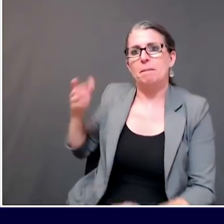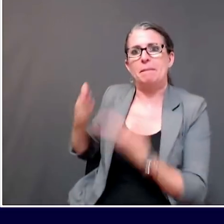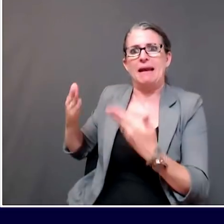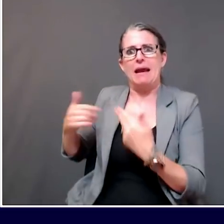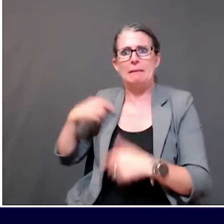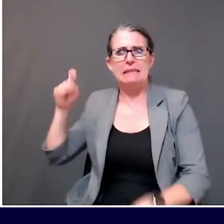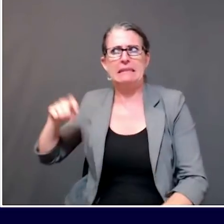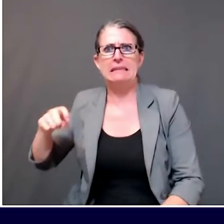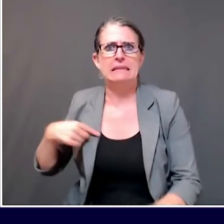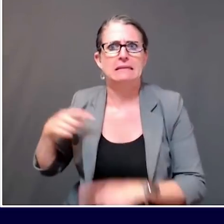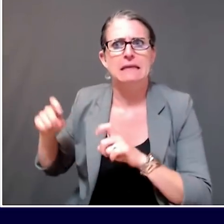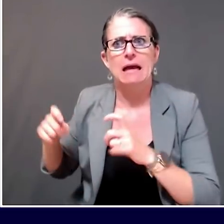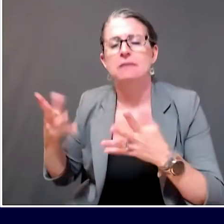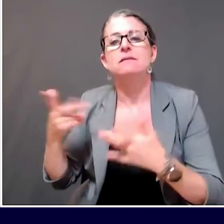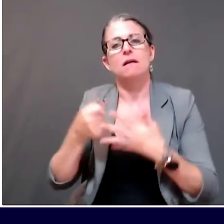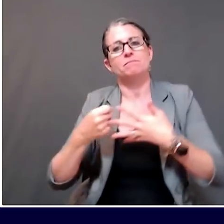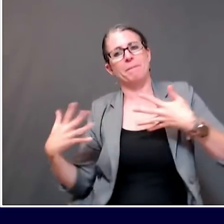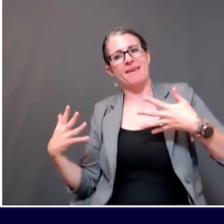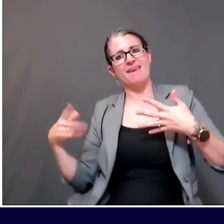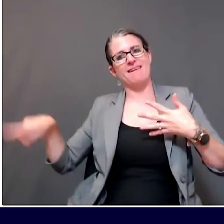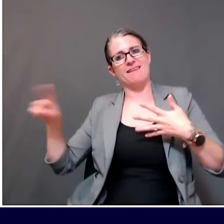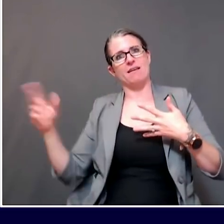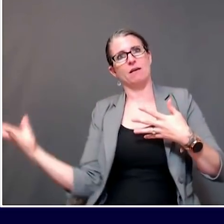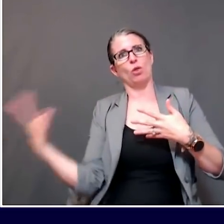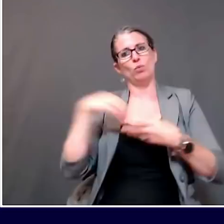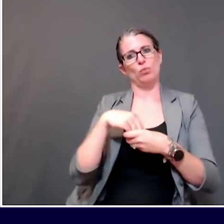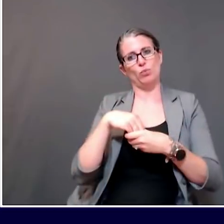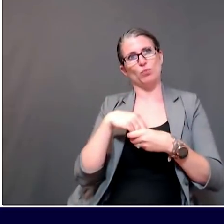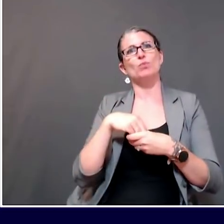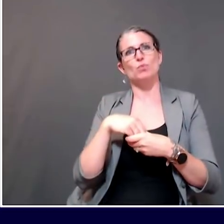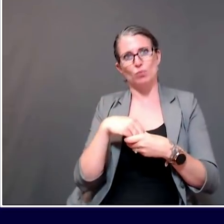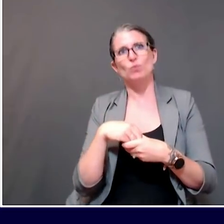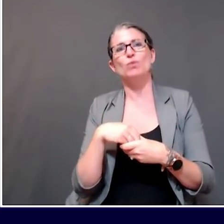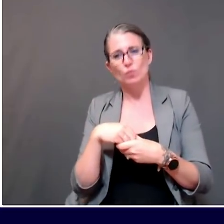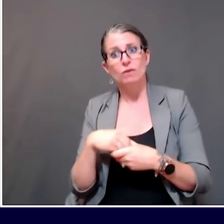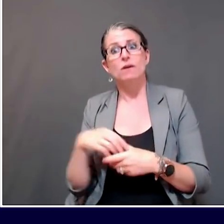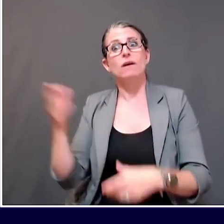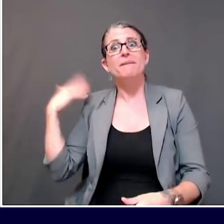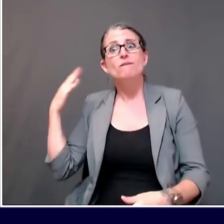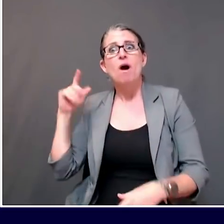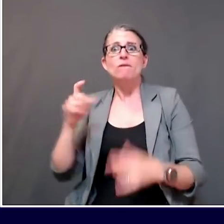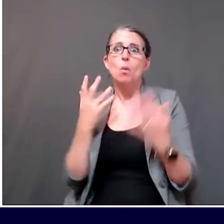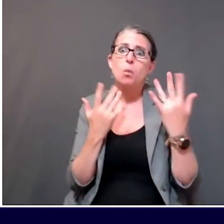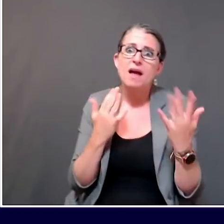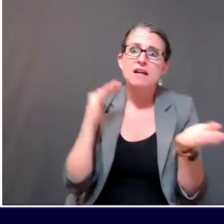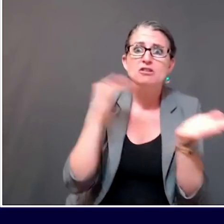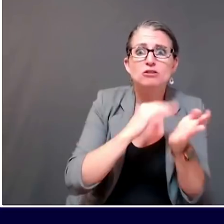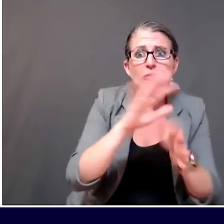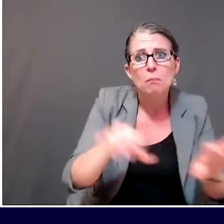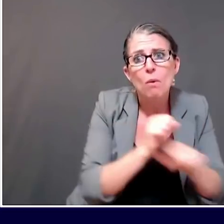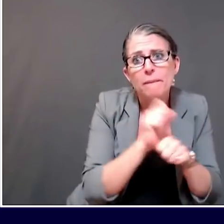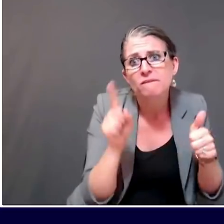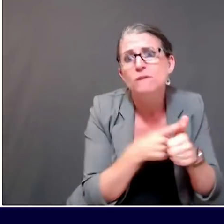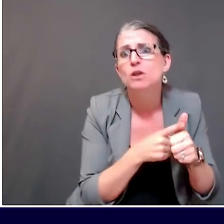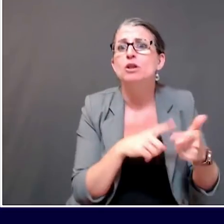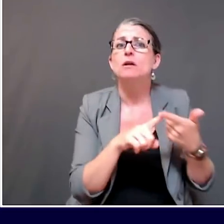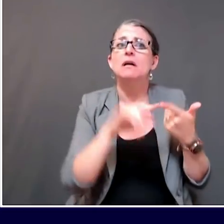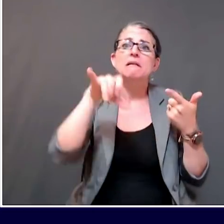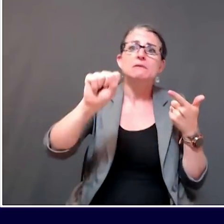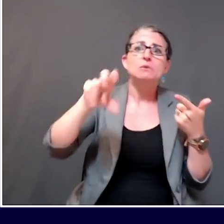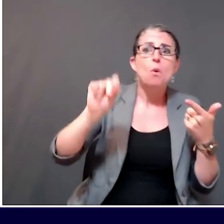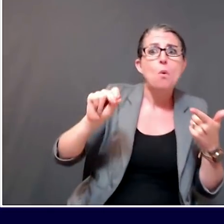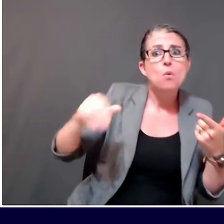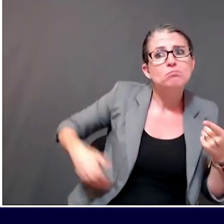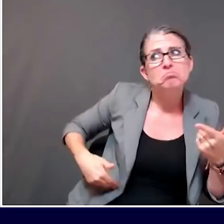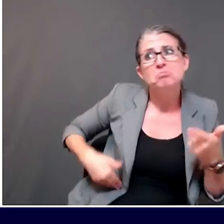test without seeing your own doctor. We do still recommend people see their own doctor, but this gives them another option.